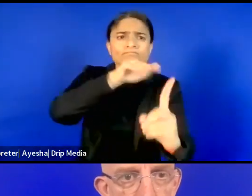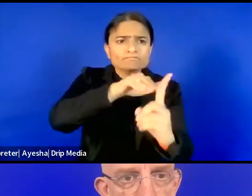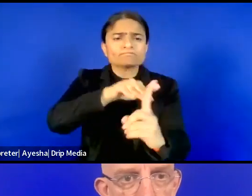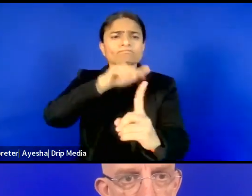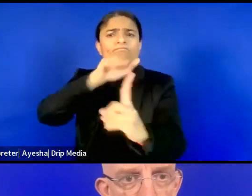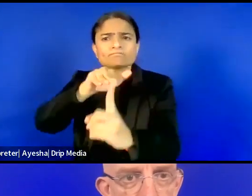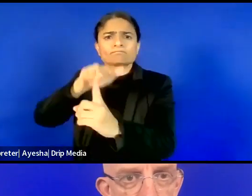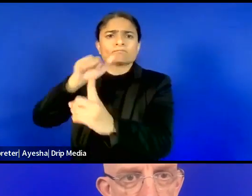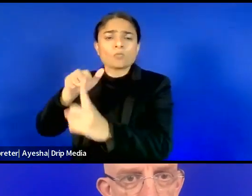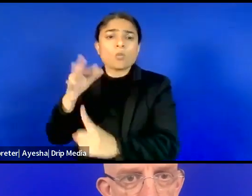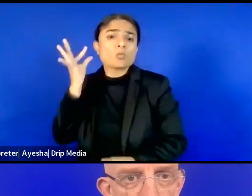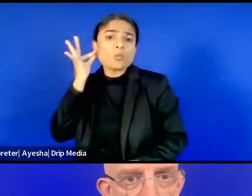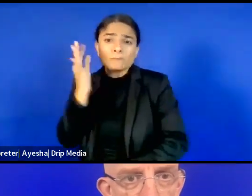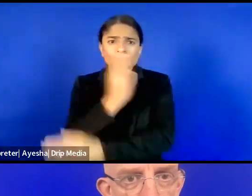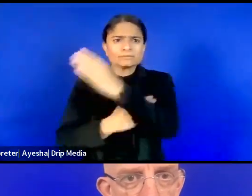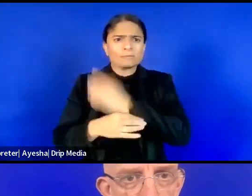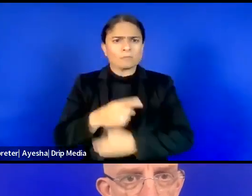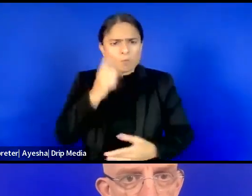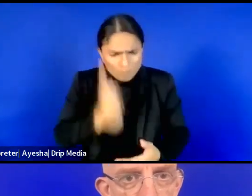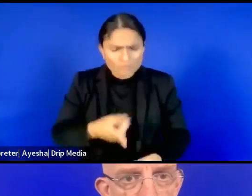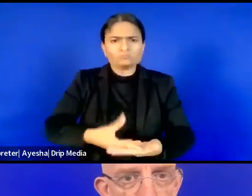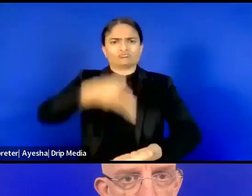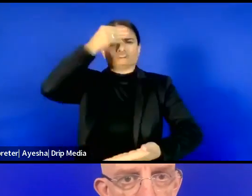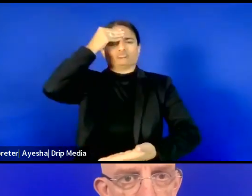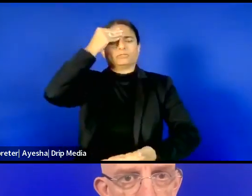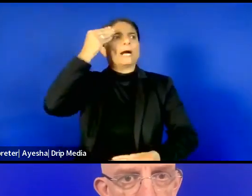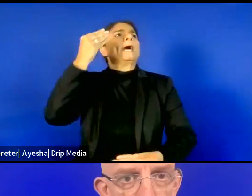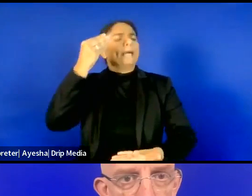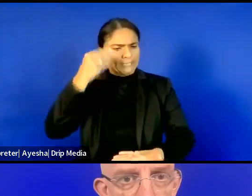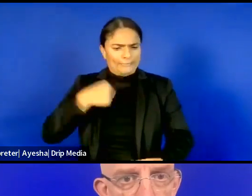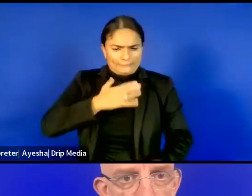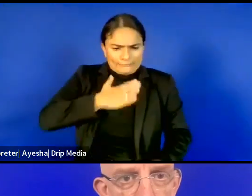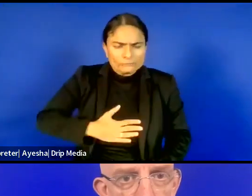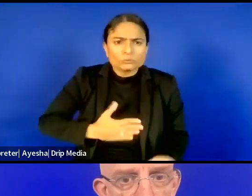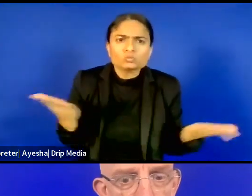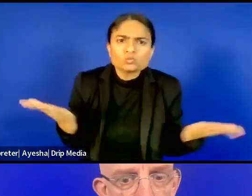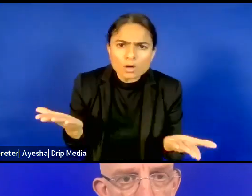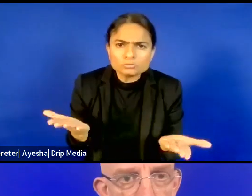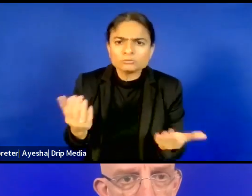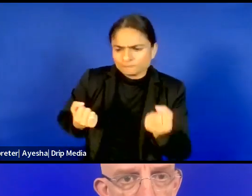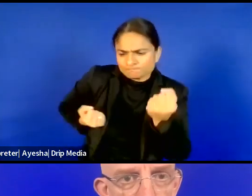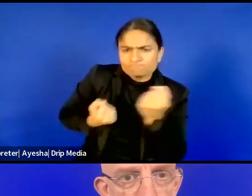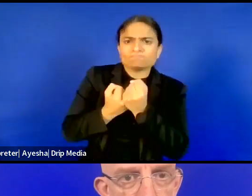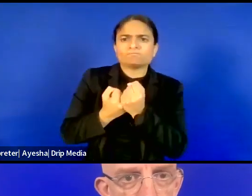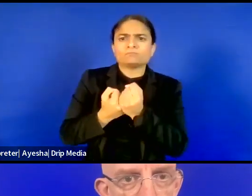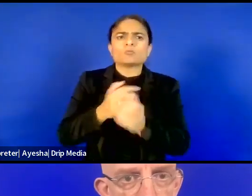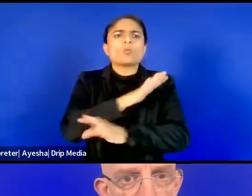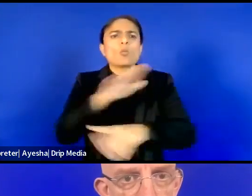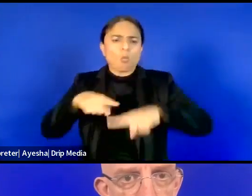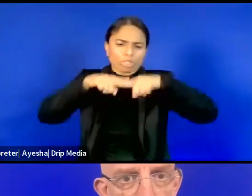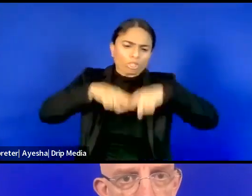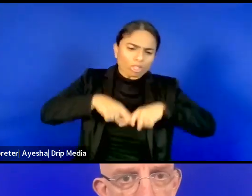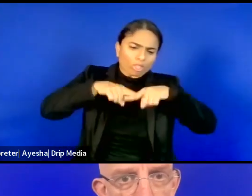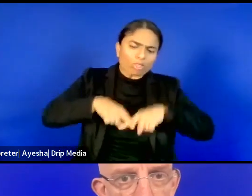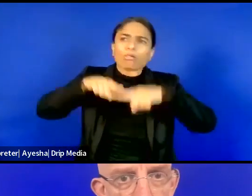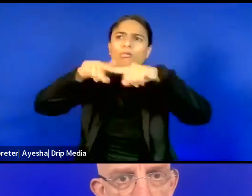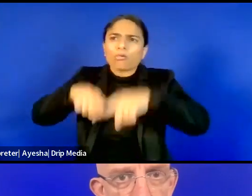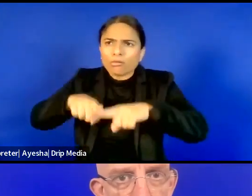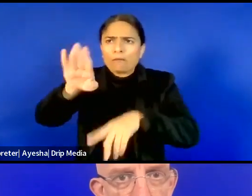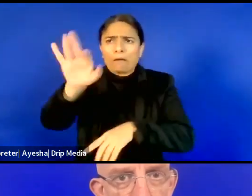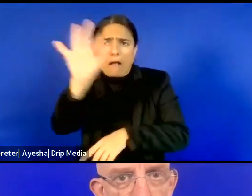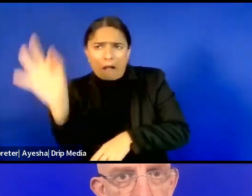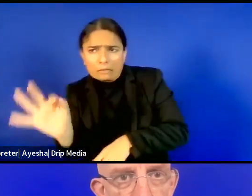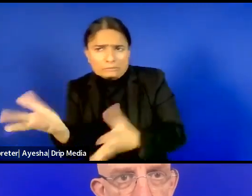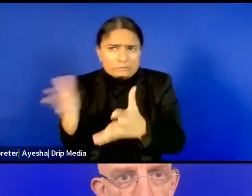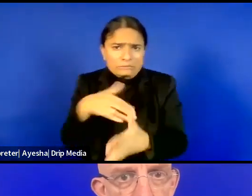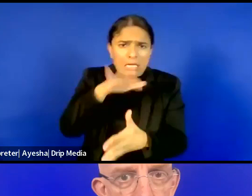our inclusion and make sure that we can be in the room. And what that does is it shifts my mental load from having to